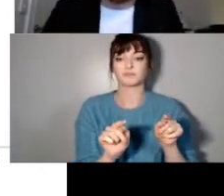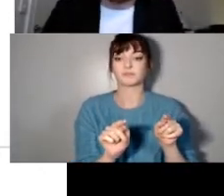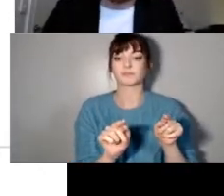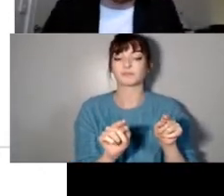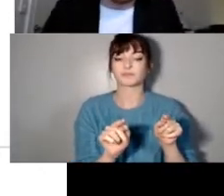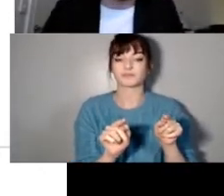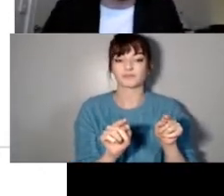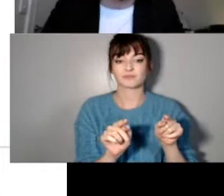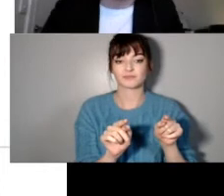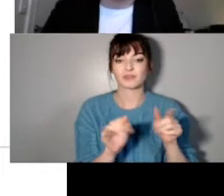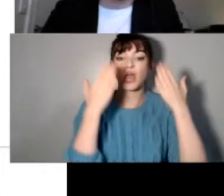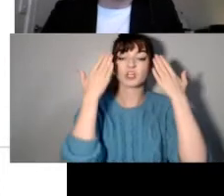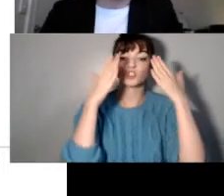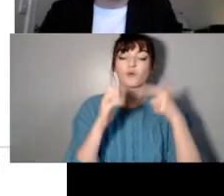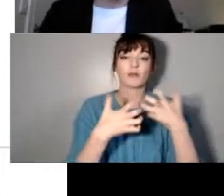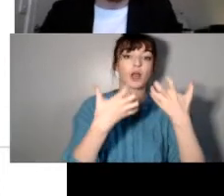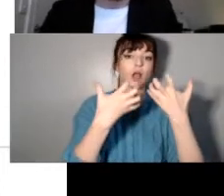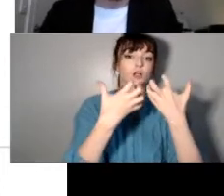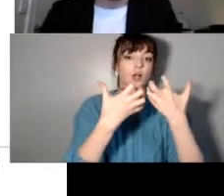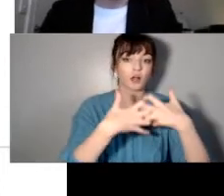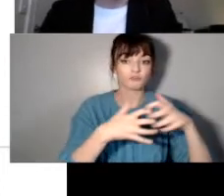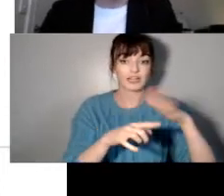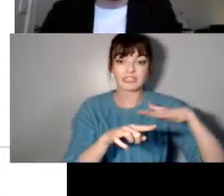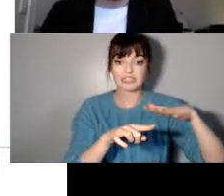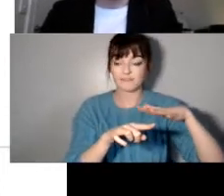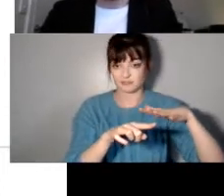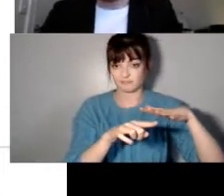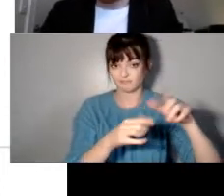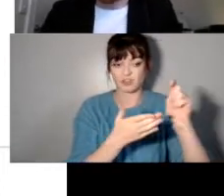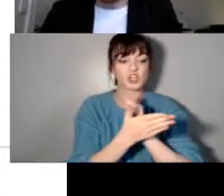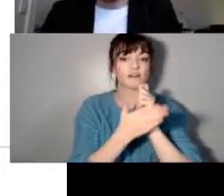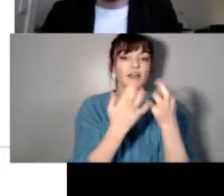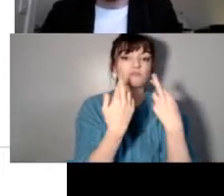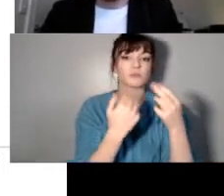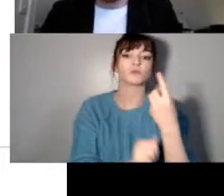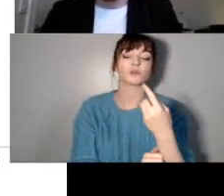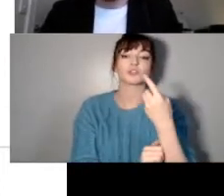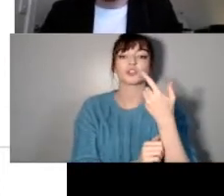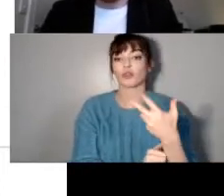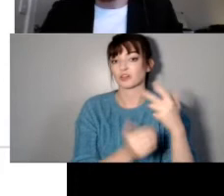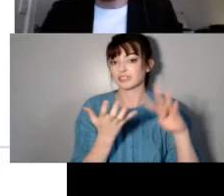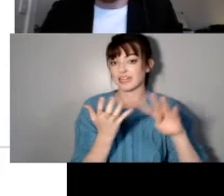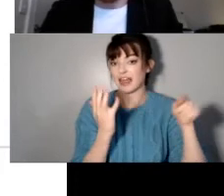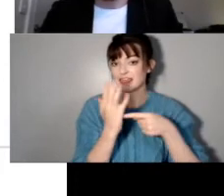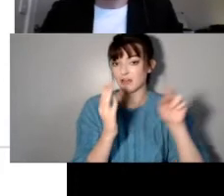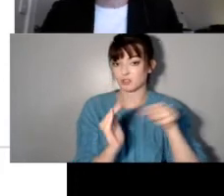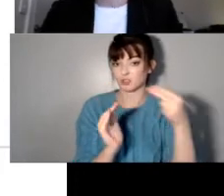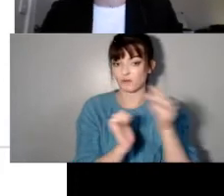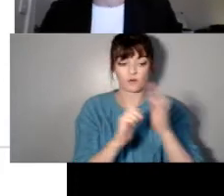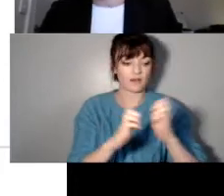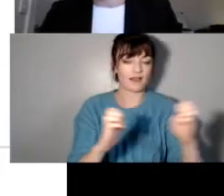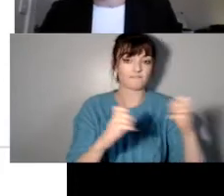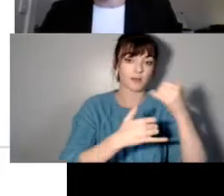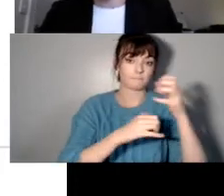for congregated settings where we have an average among the survey respondents of €139,000 per person per annum,